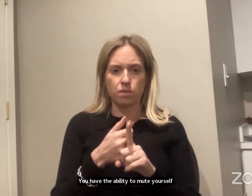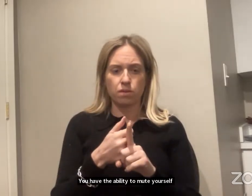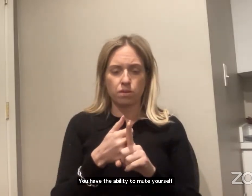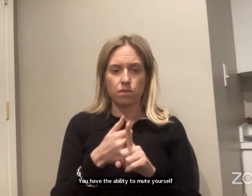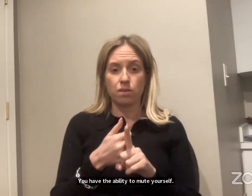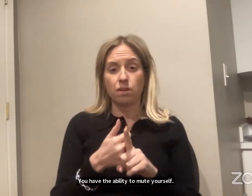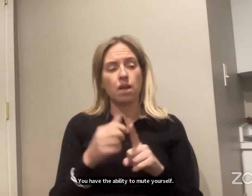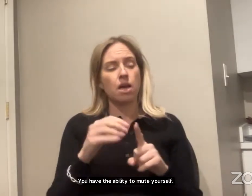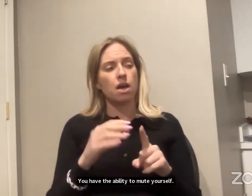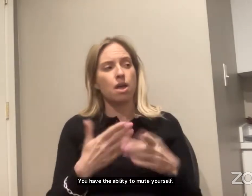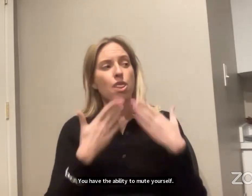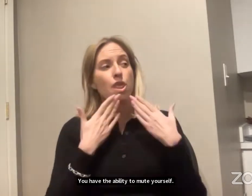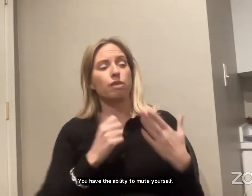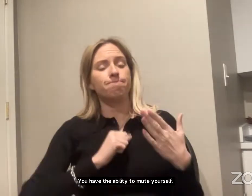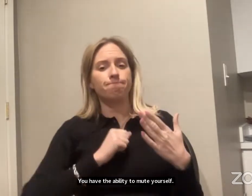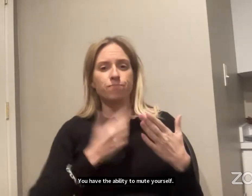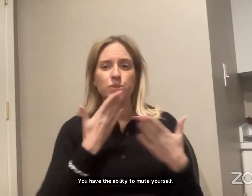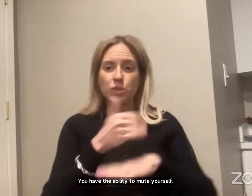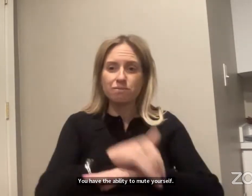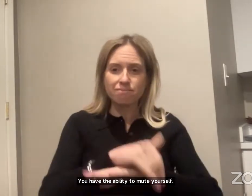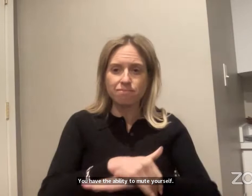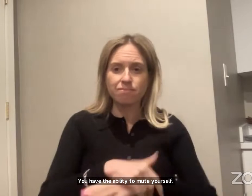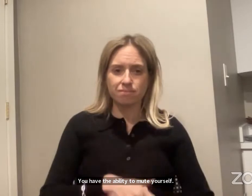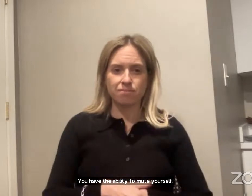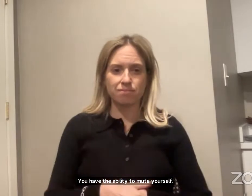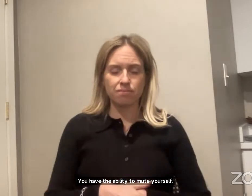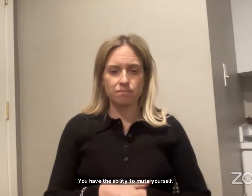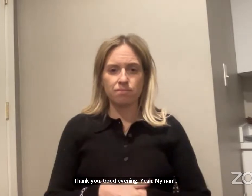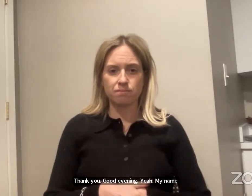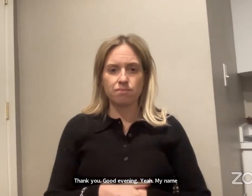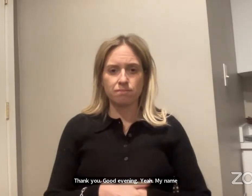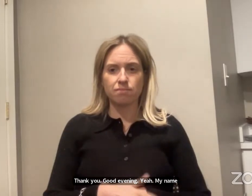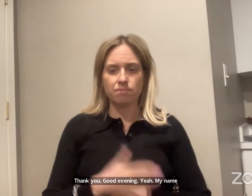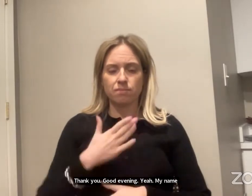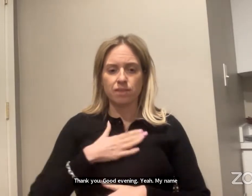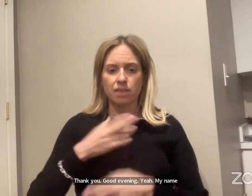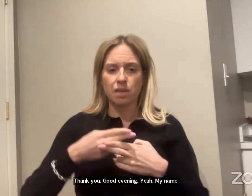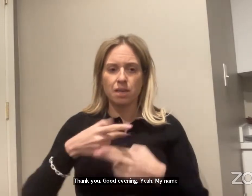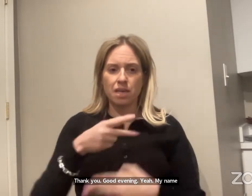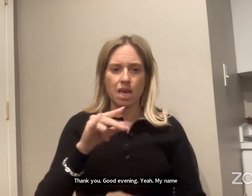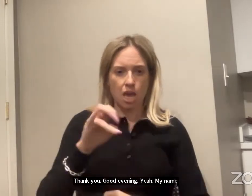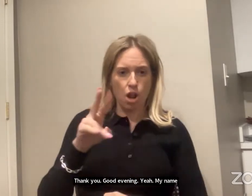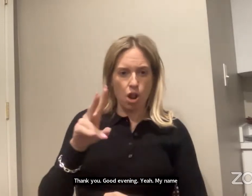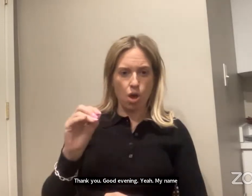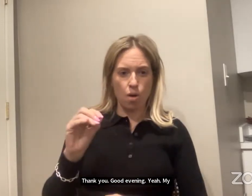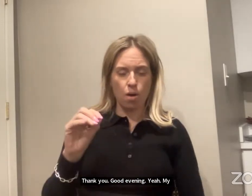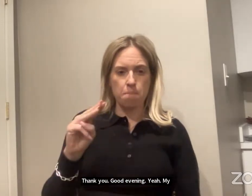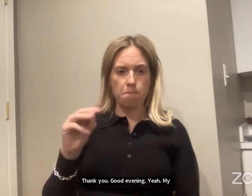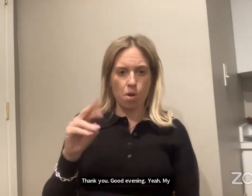Thank you. Good evening. Yeah, my name is Guillermo Rueda, and I've been